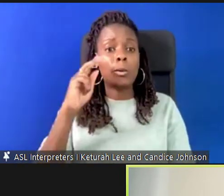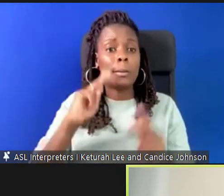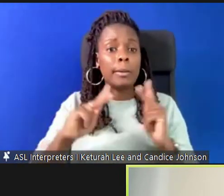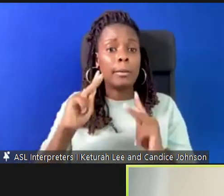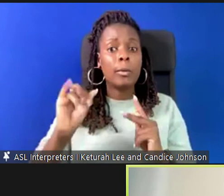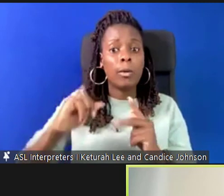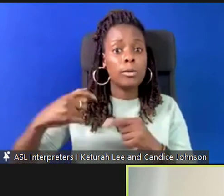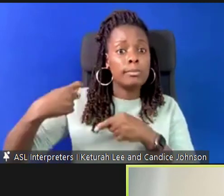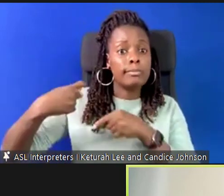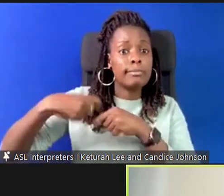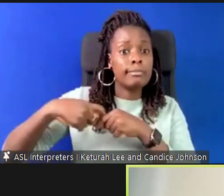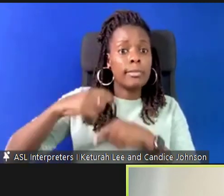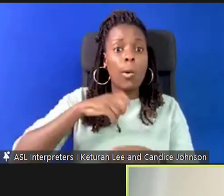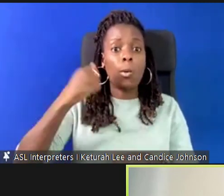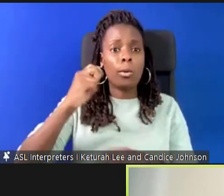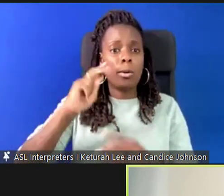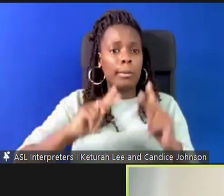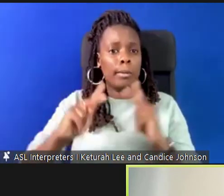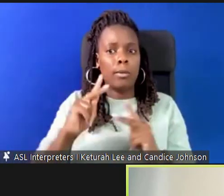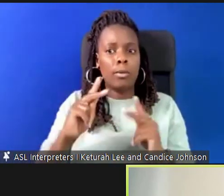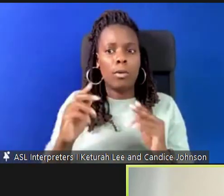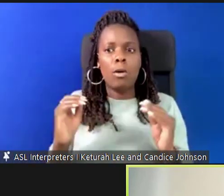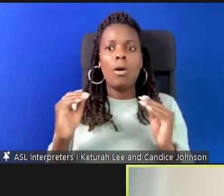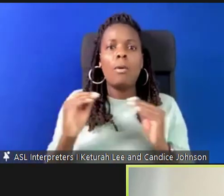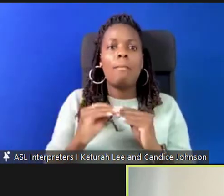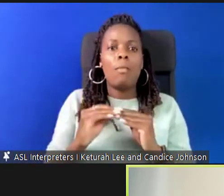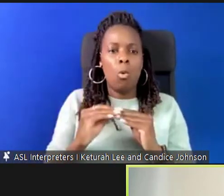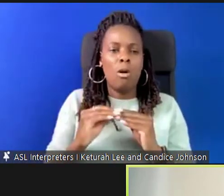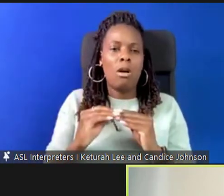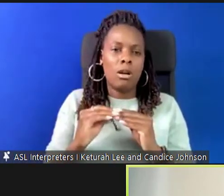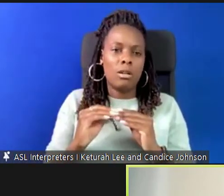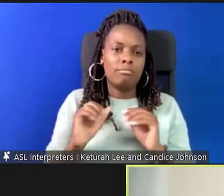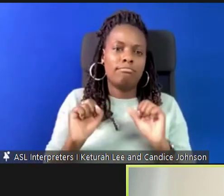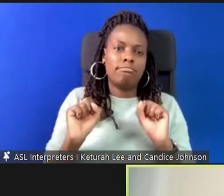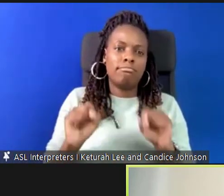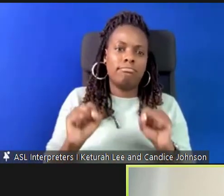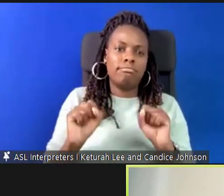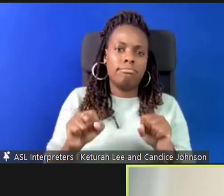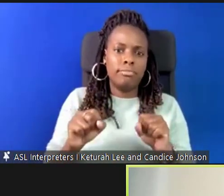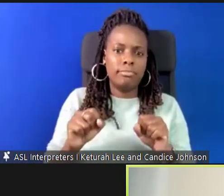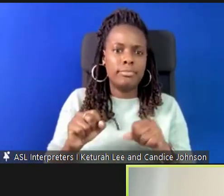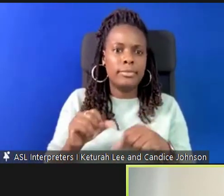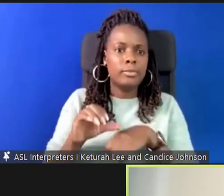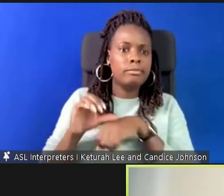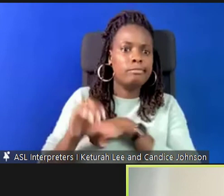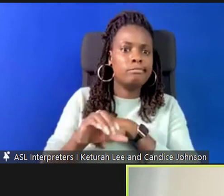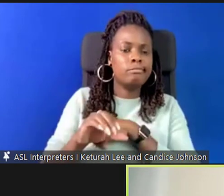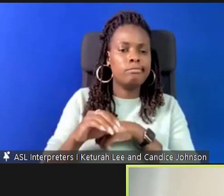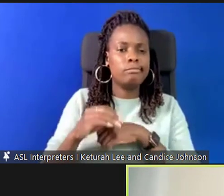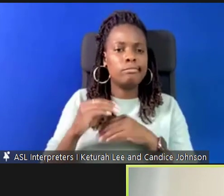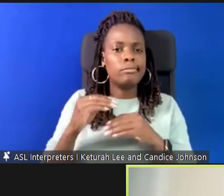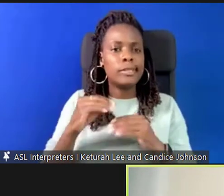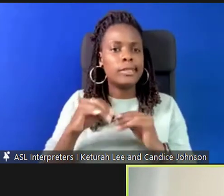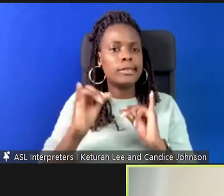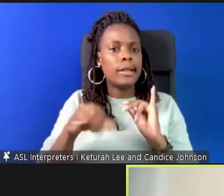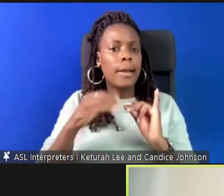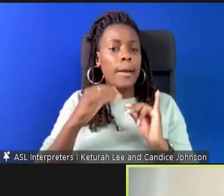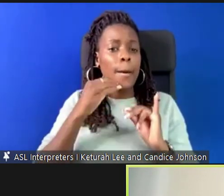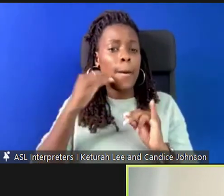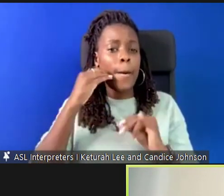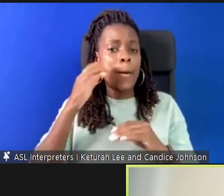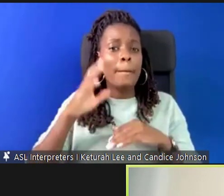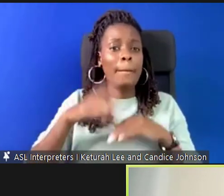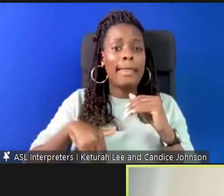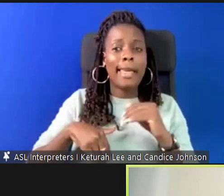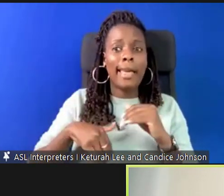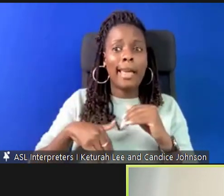older adults were more likely to be homebound than their white older adult counterparts. And the part